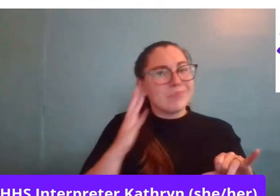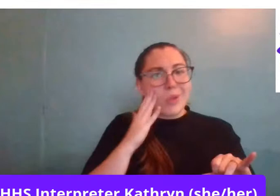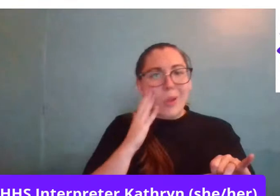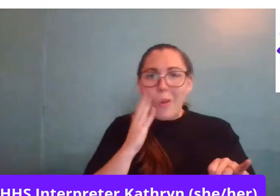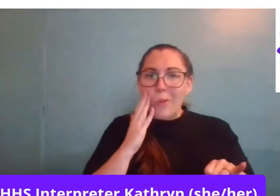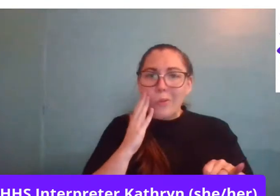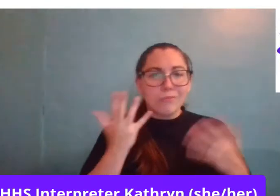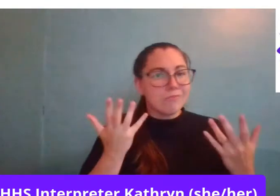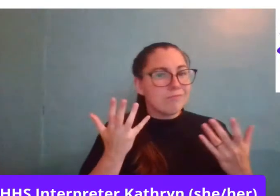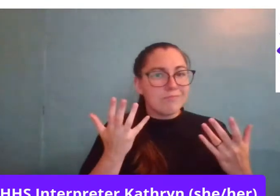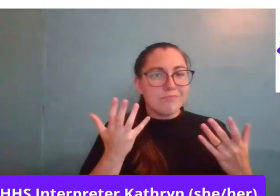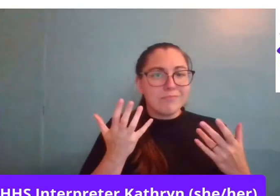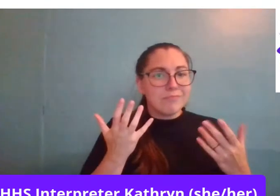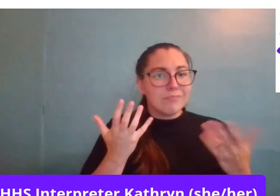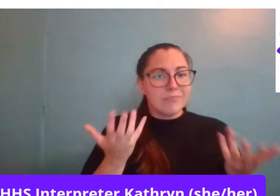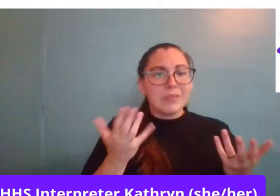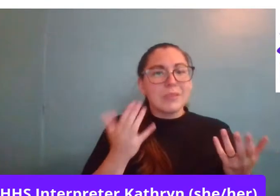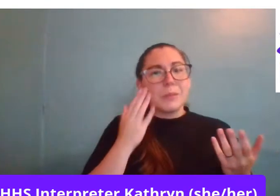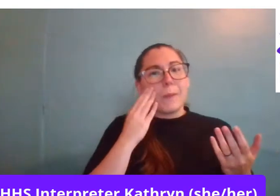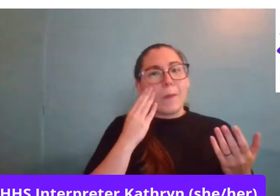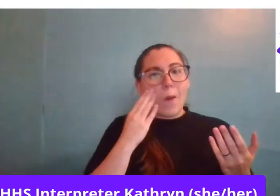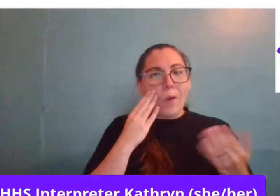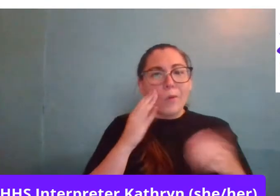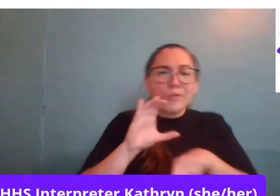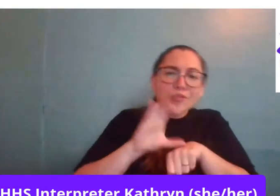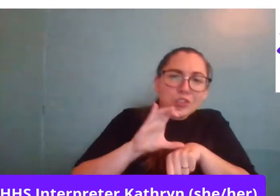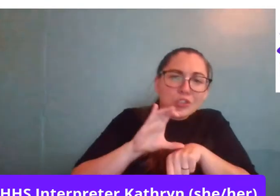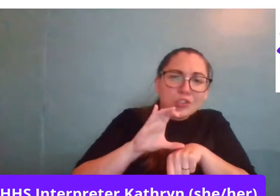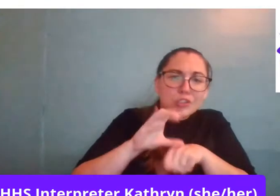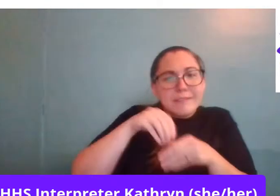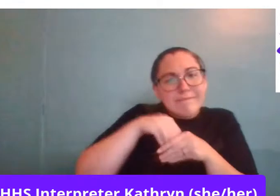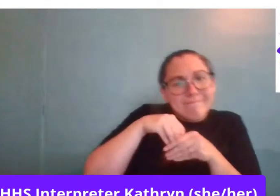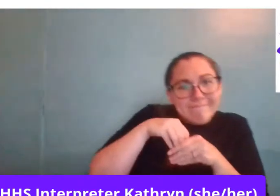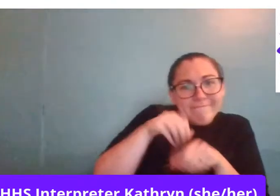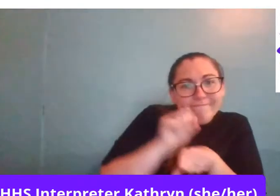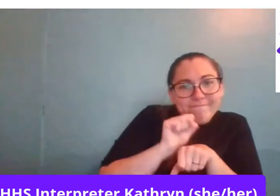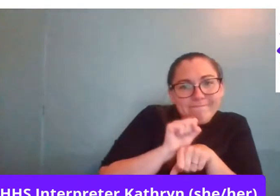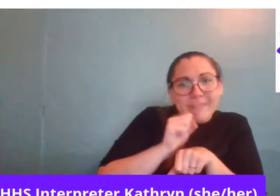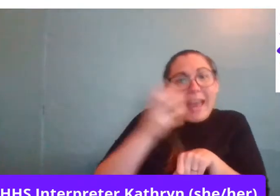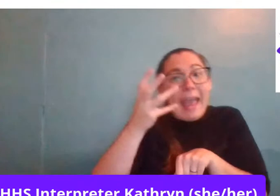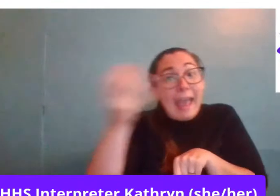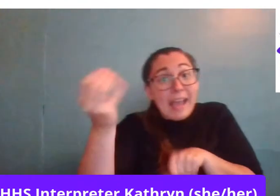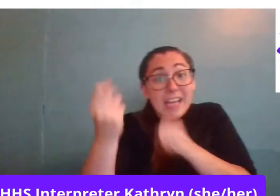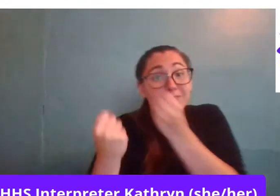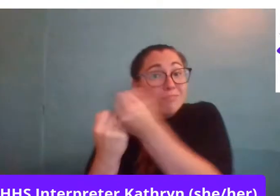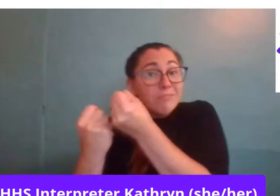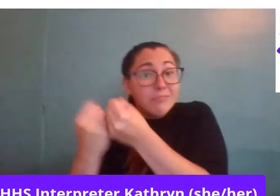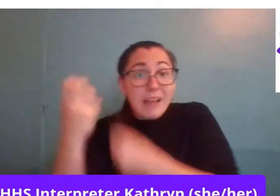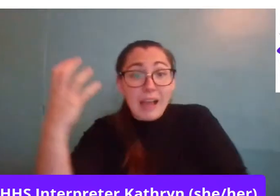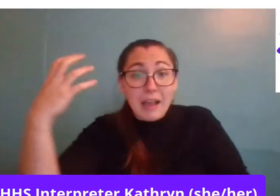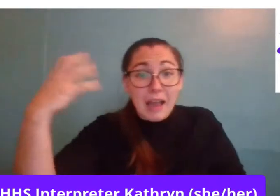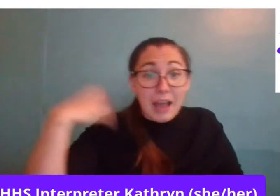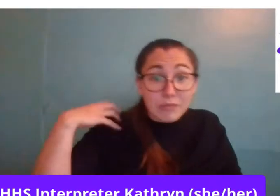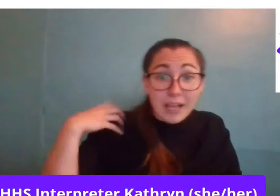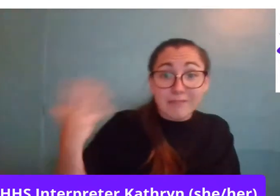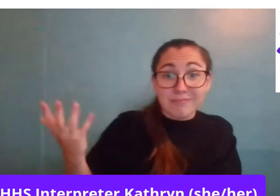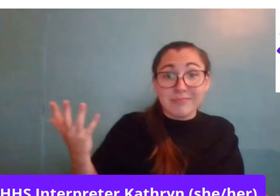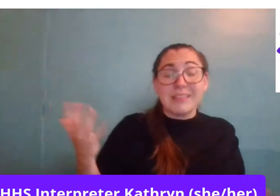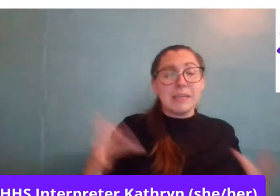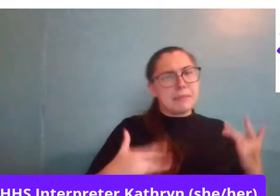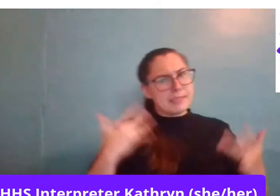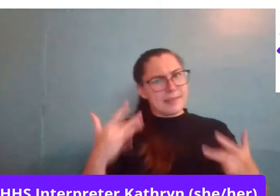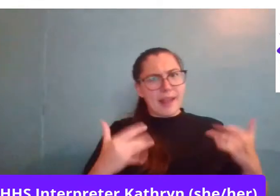within outside the four walls of the church, inside the four walls of the church. And I'm excited on